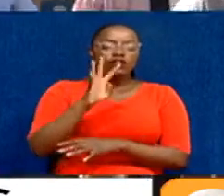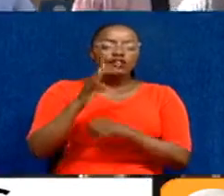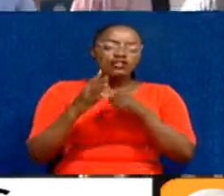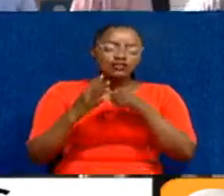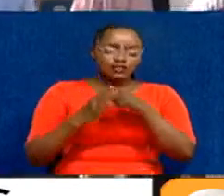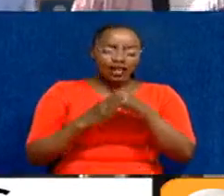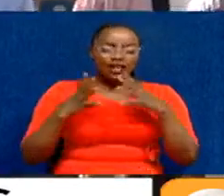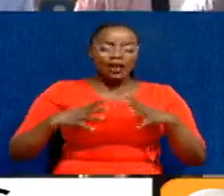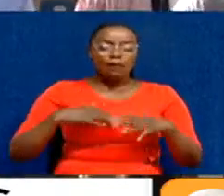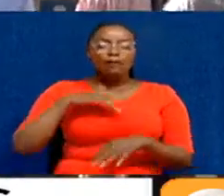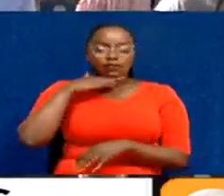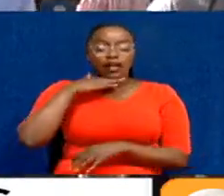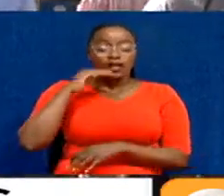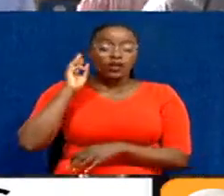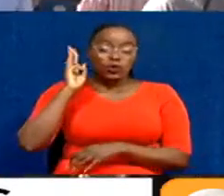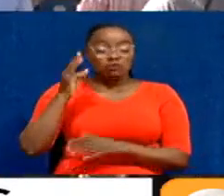349 fatalities.